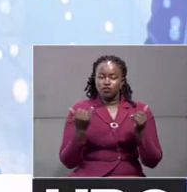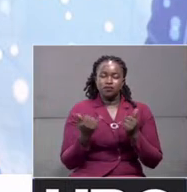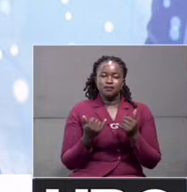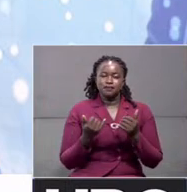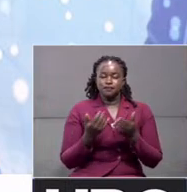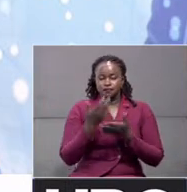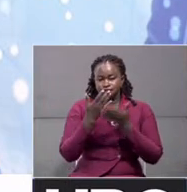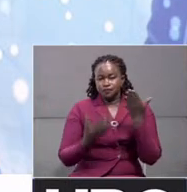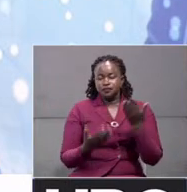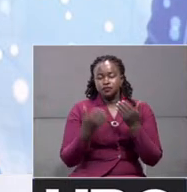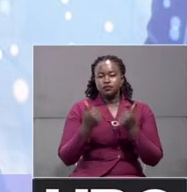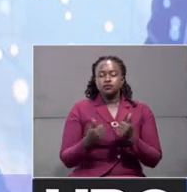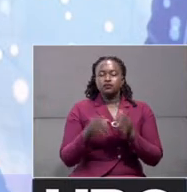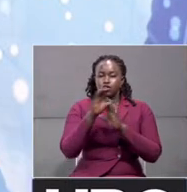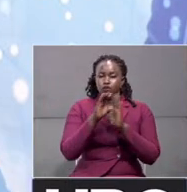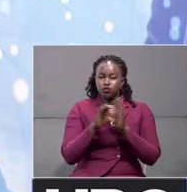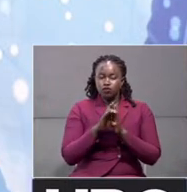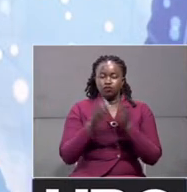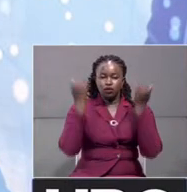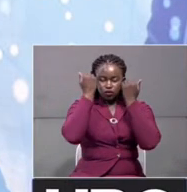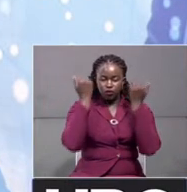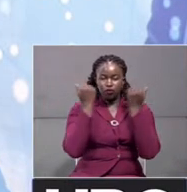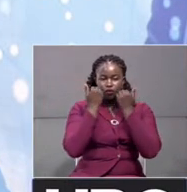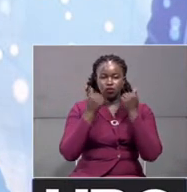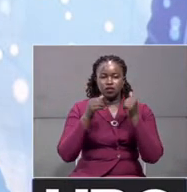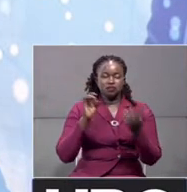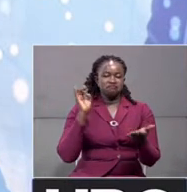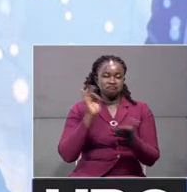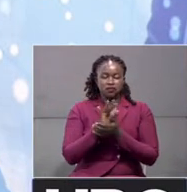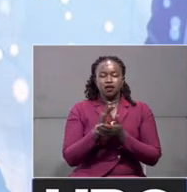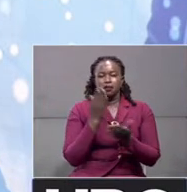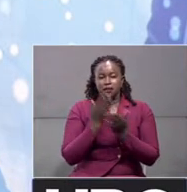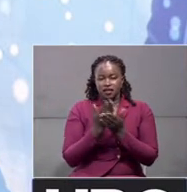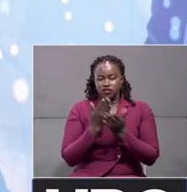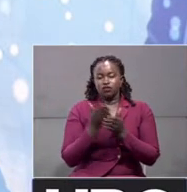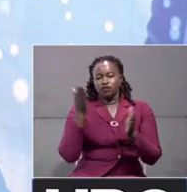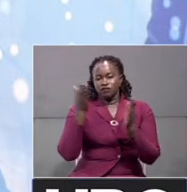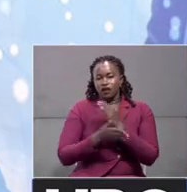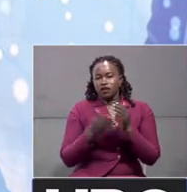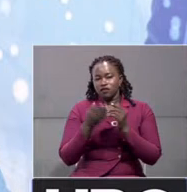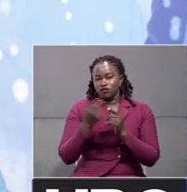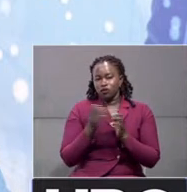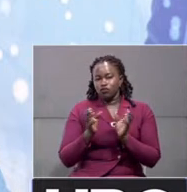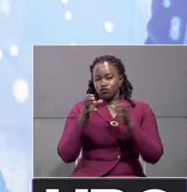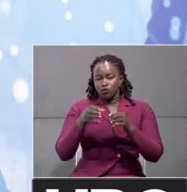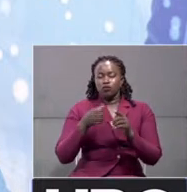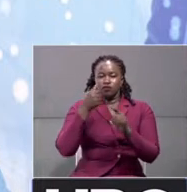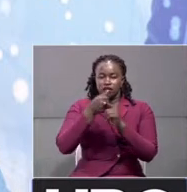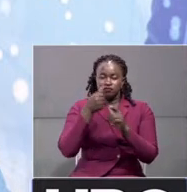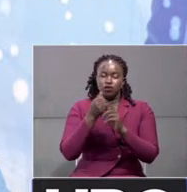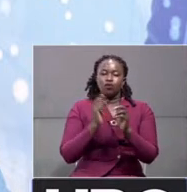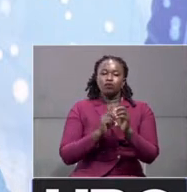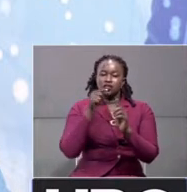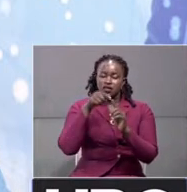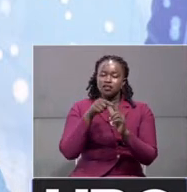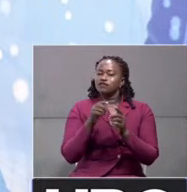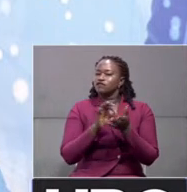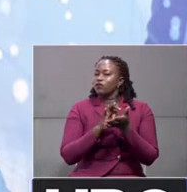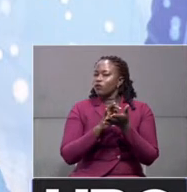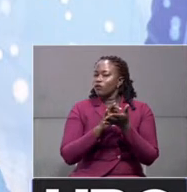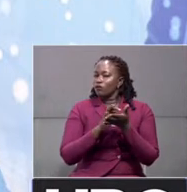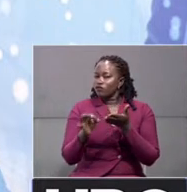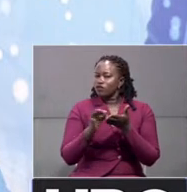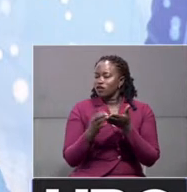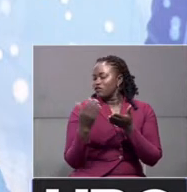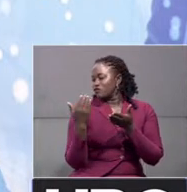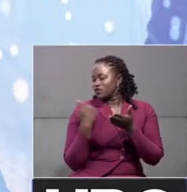follows. The Constitutional Court has dismissed a petition filed by a group of activists aimed at nullifying the